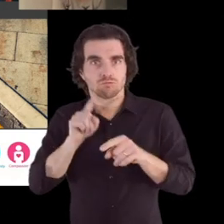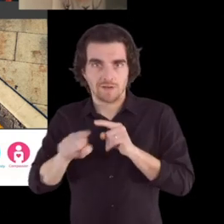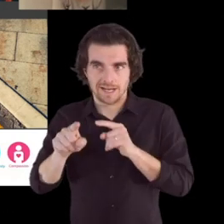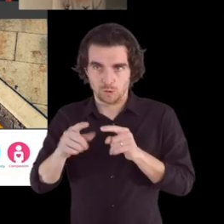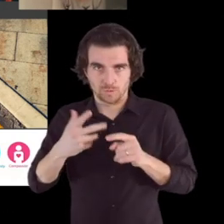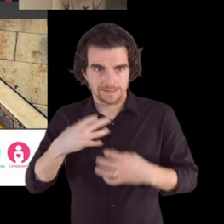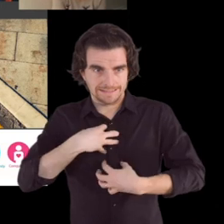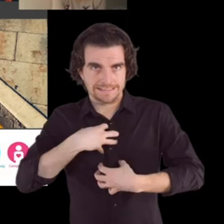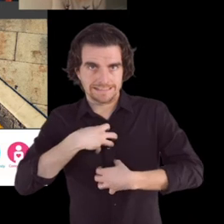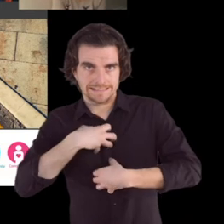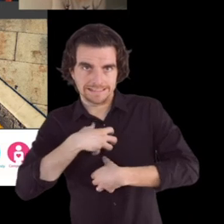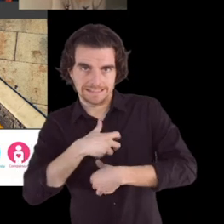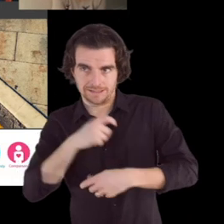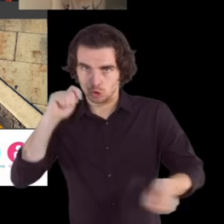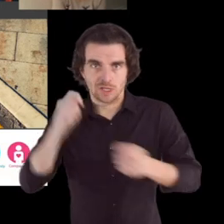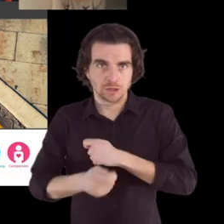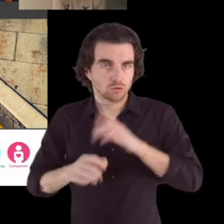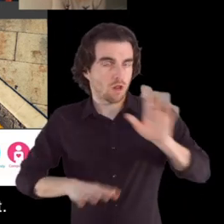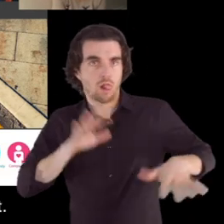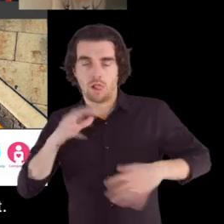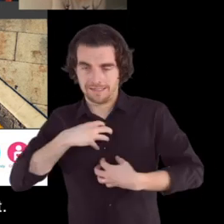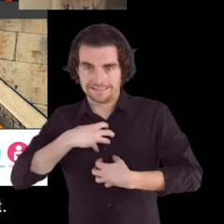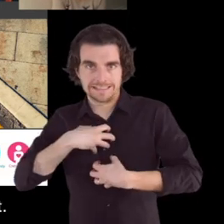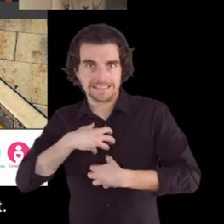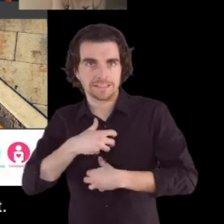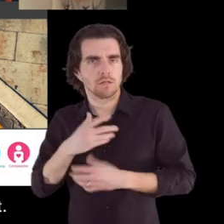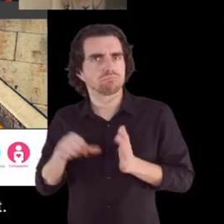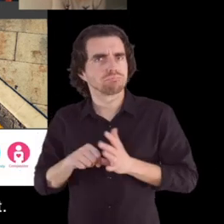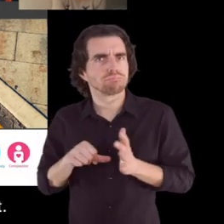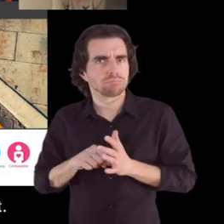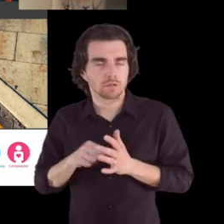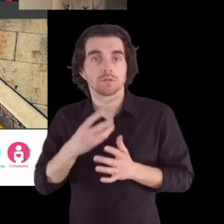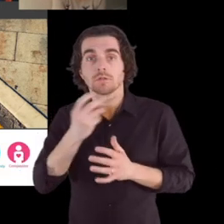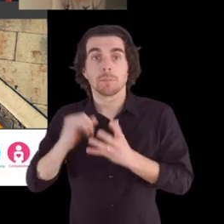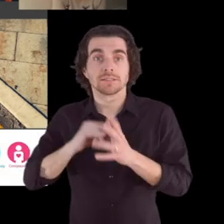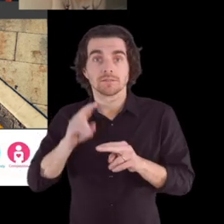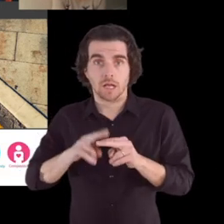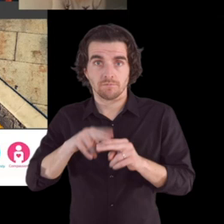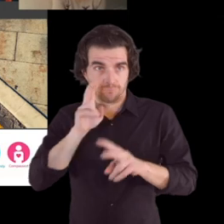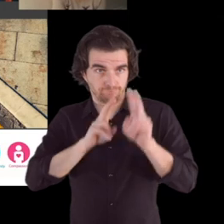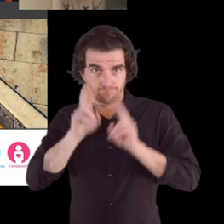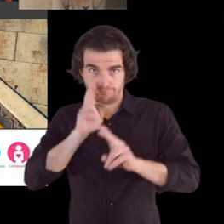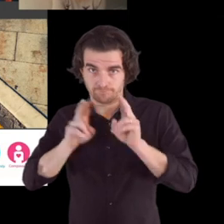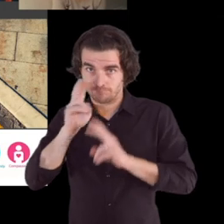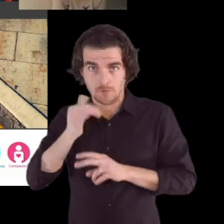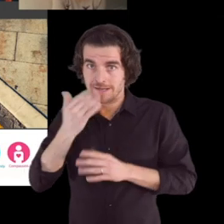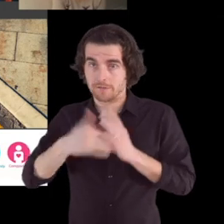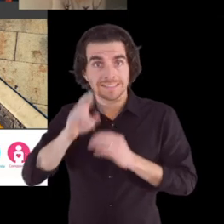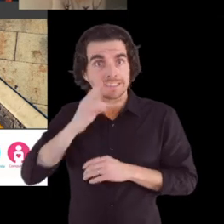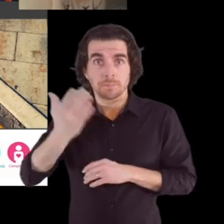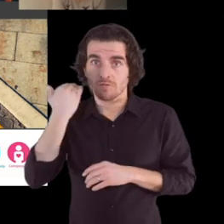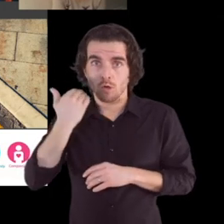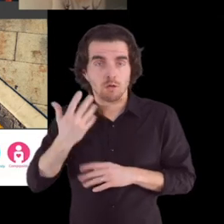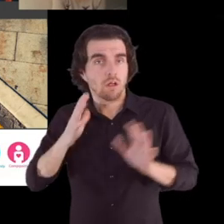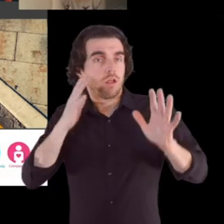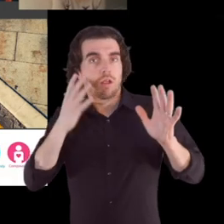to adapt to the situation as it's changing. And that can be really, really difficult. And staff are also witnessing things that maybe they've never seen